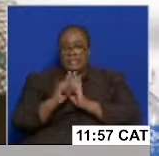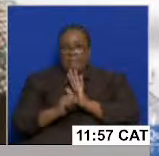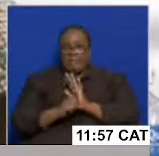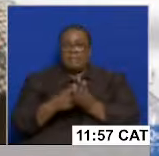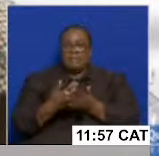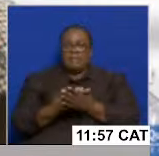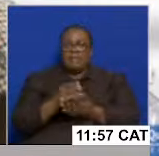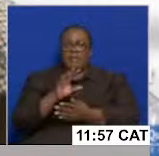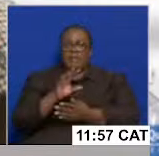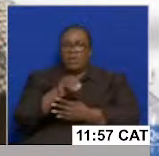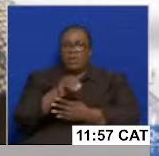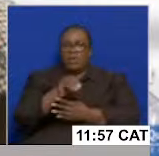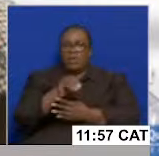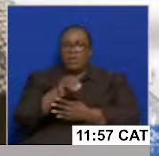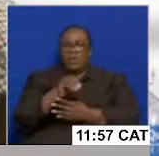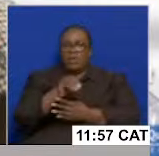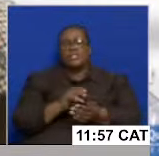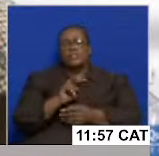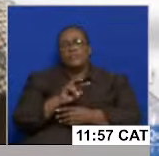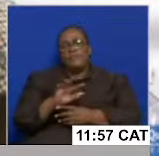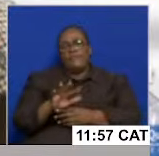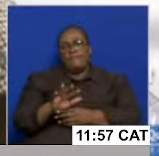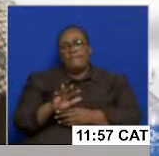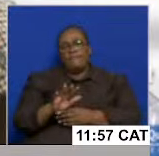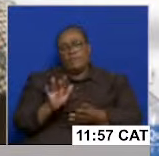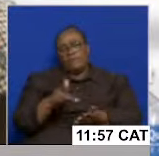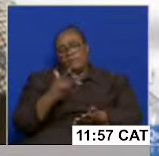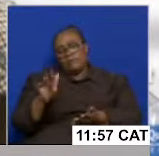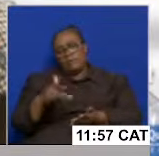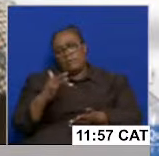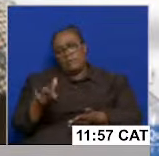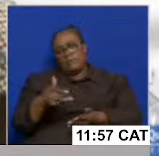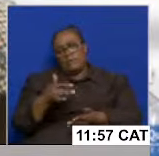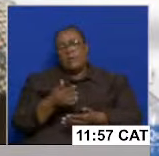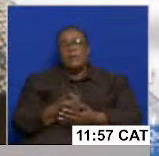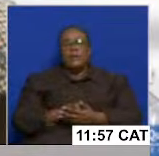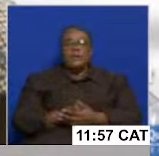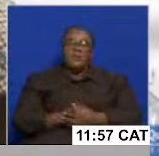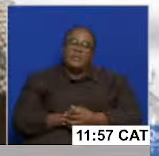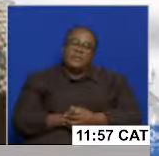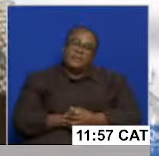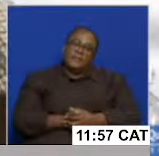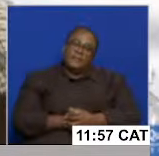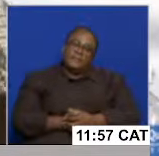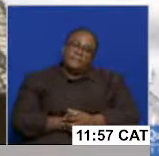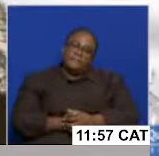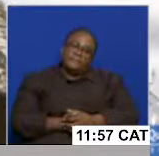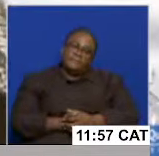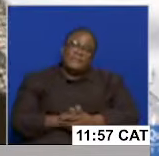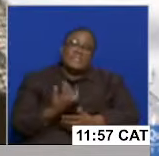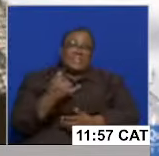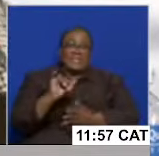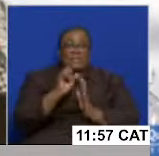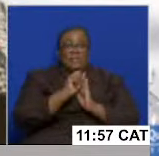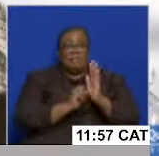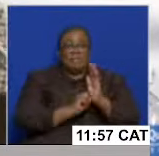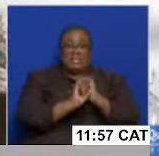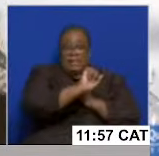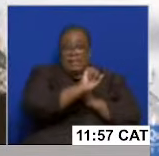25? We're still in the statement of the complainant. Please turn to page 25.